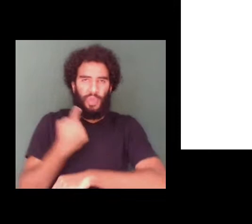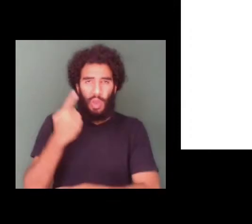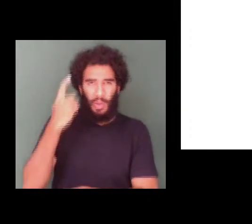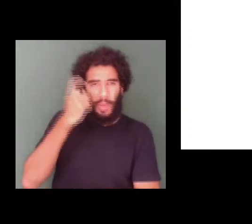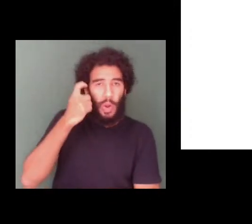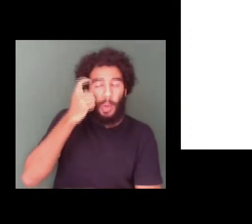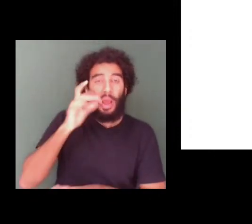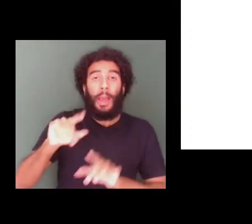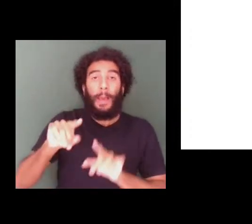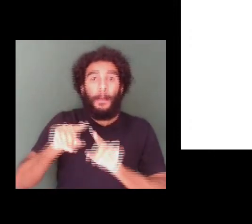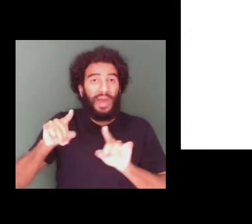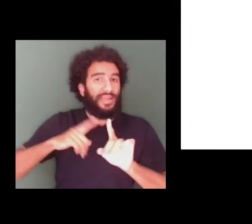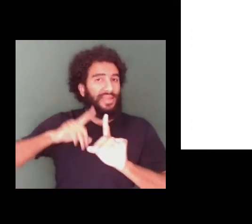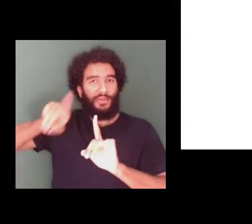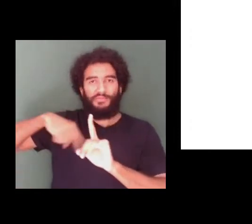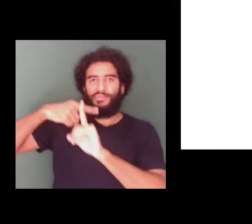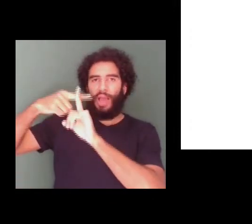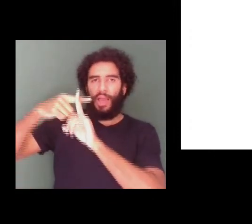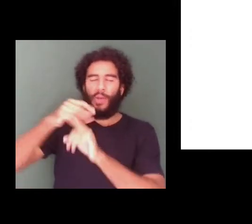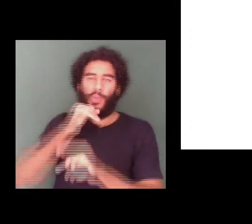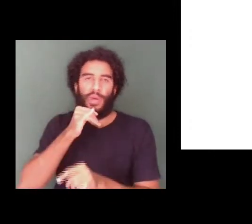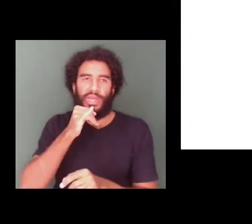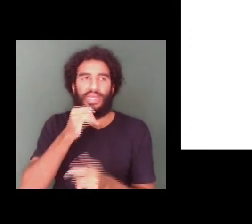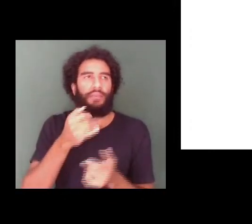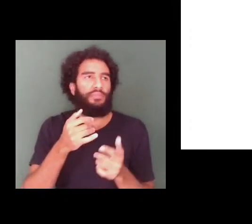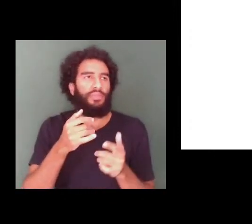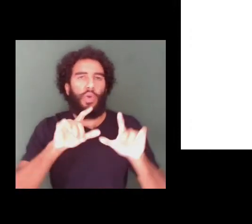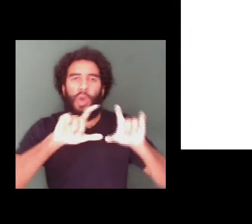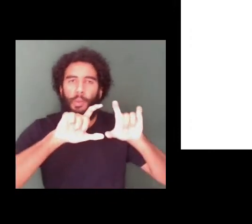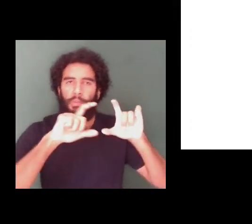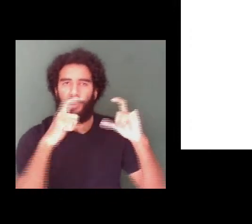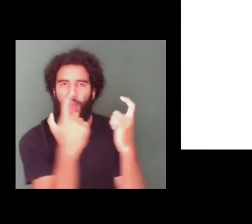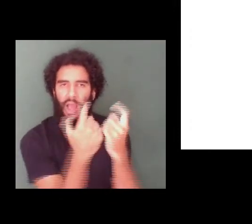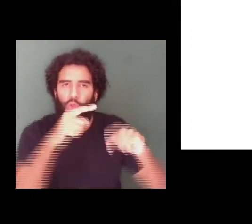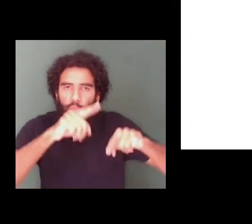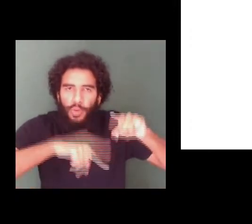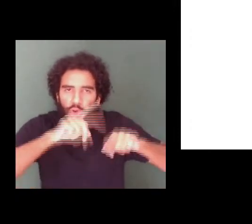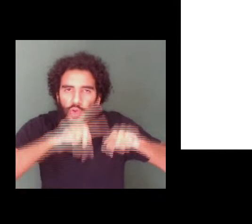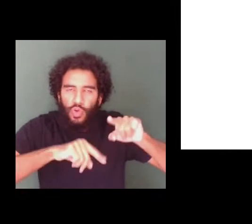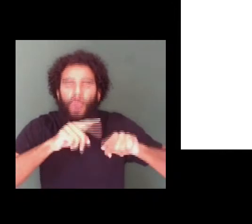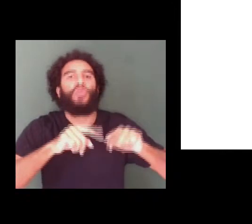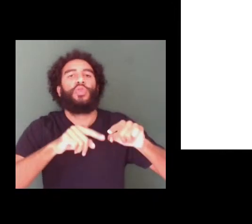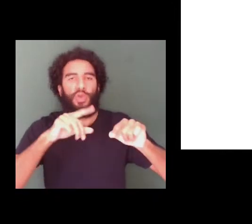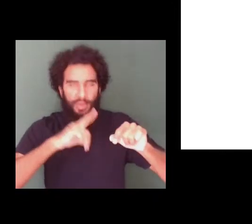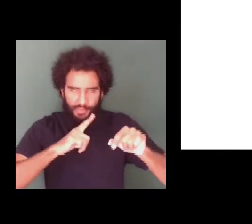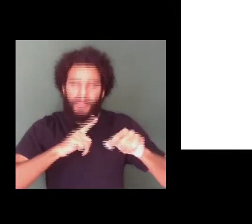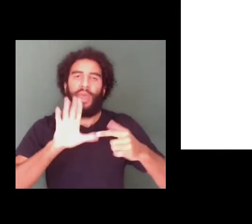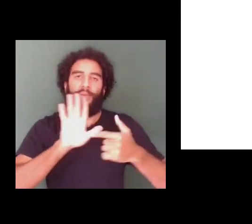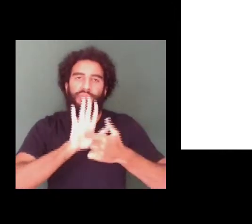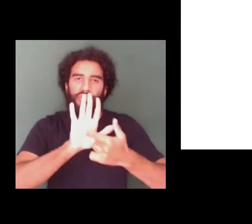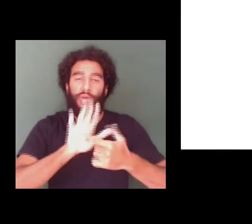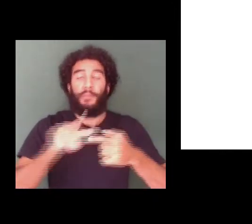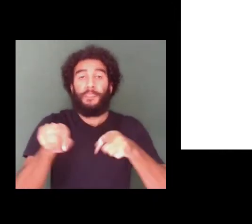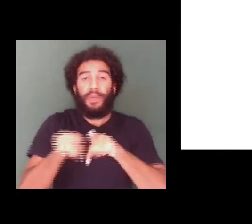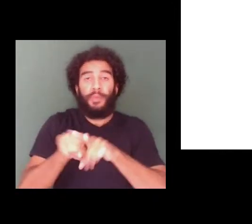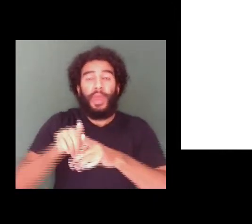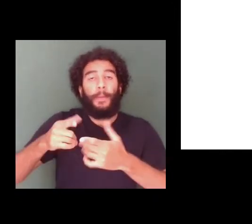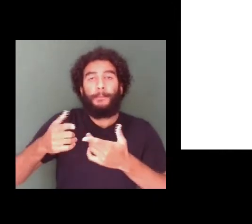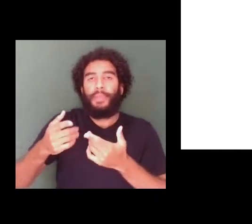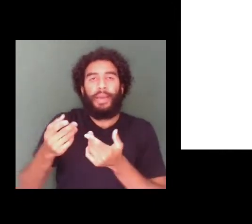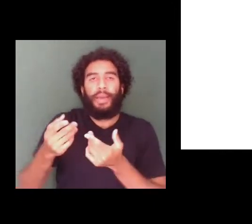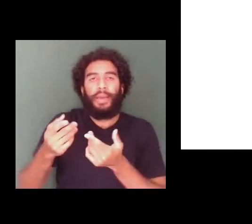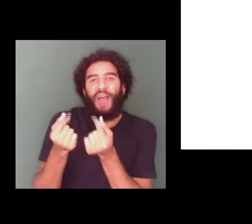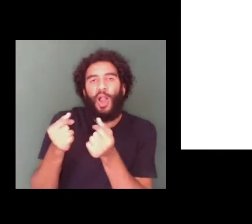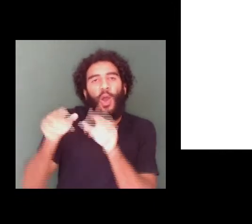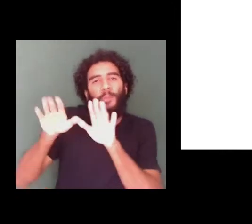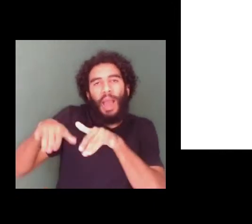labels, the sales that are given in retail environments, both online and offline retail, the kinds of relationships that these companies try to